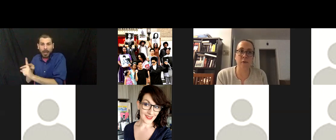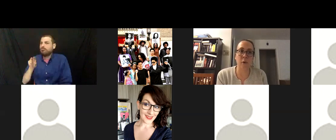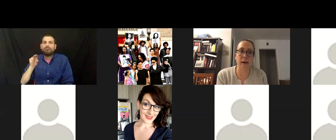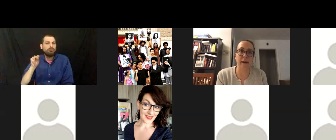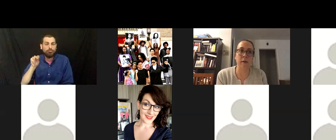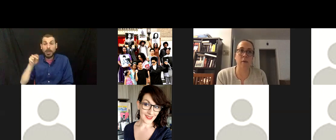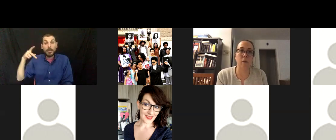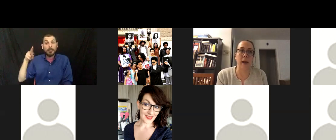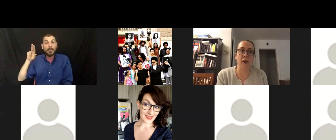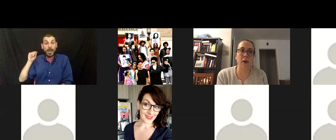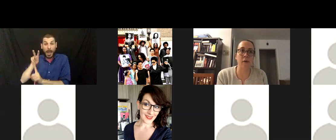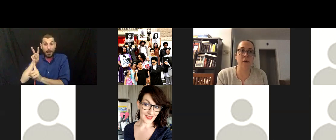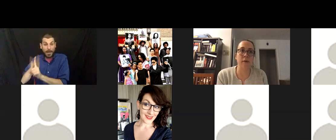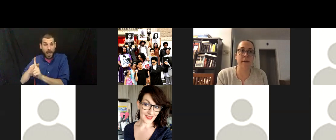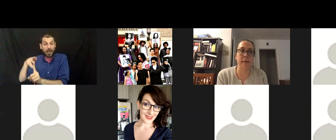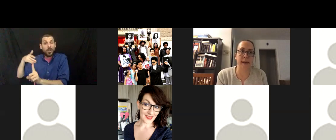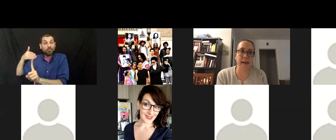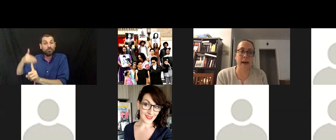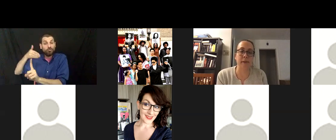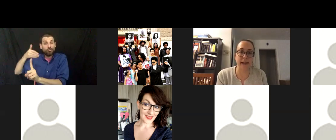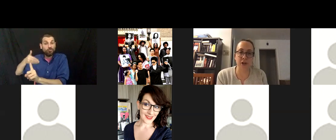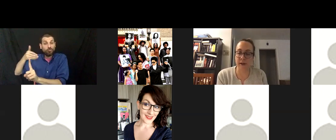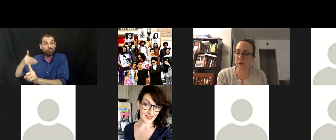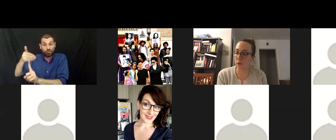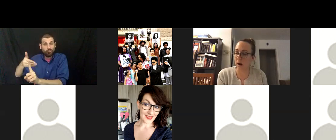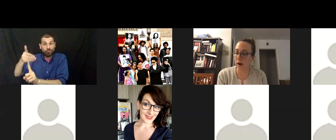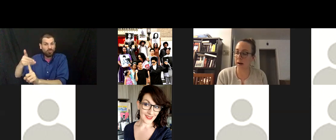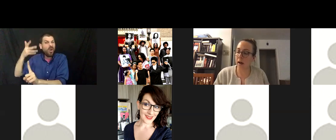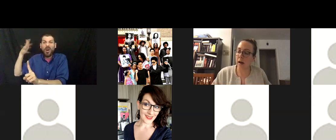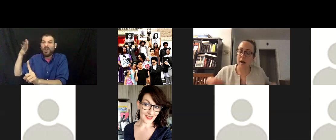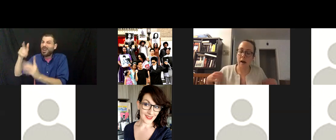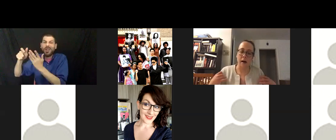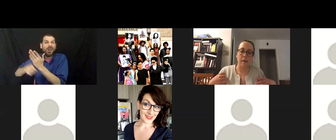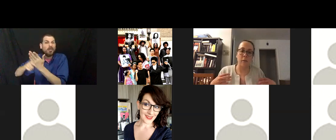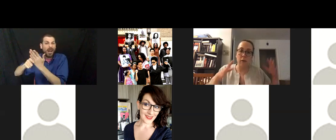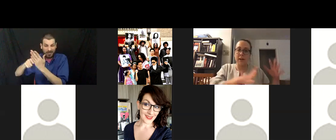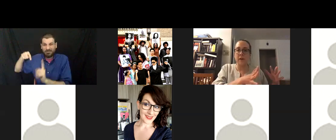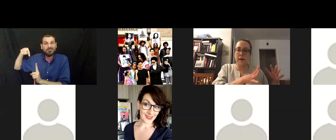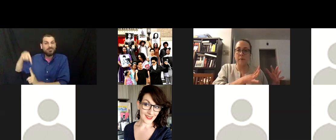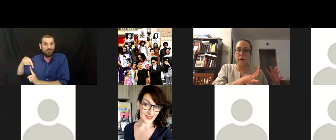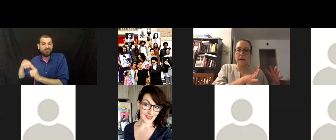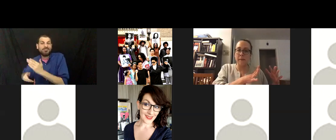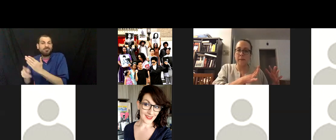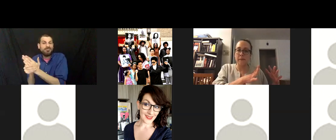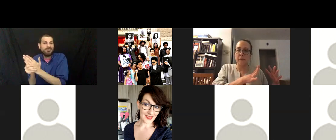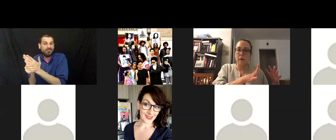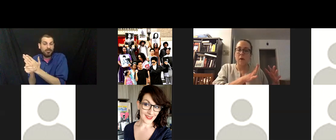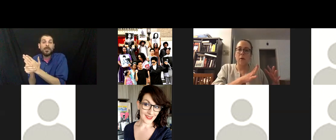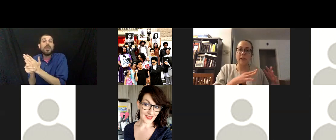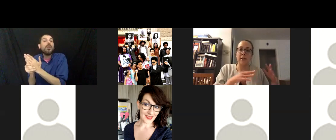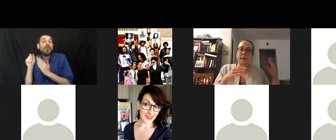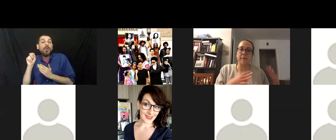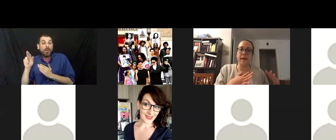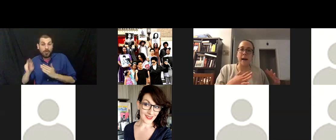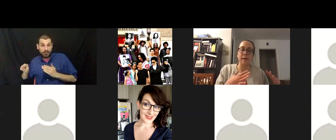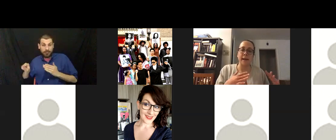considered for it when you submit an application for regular unemployment, or when